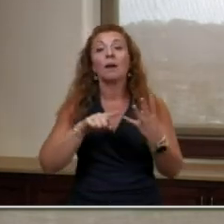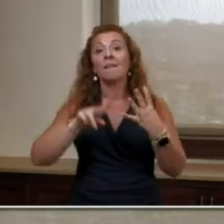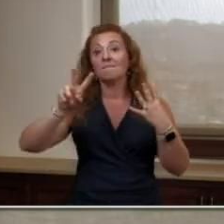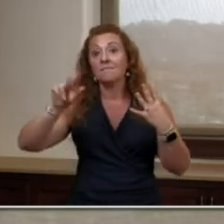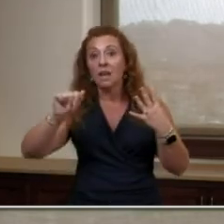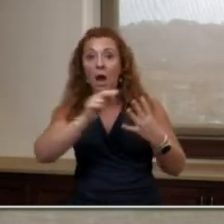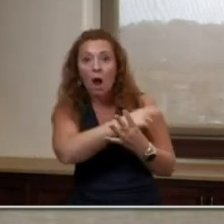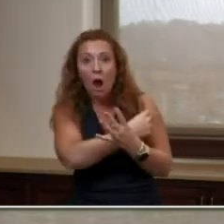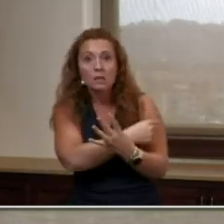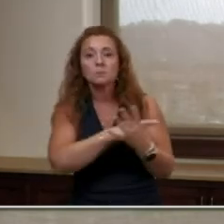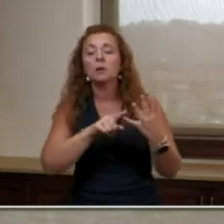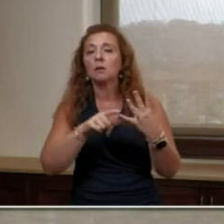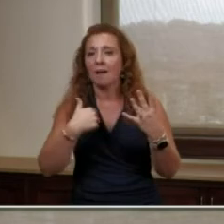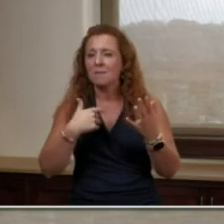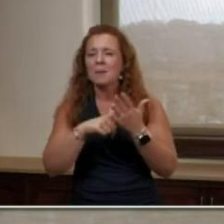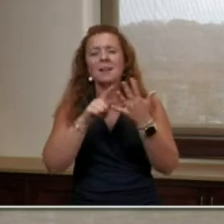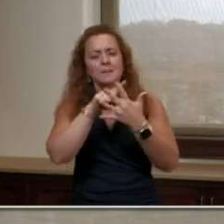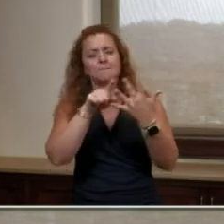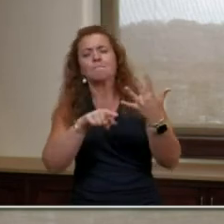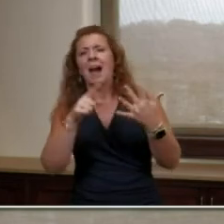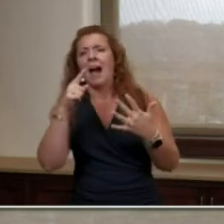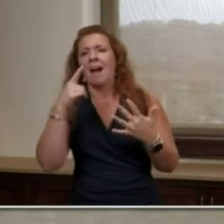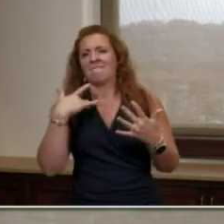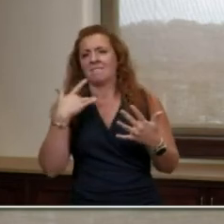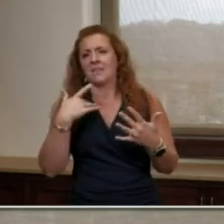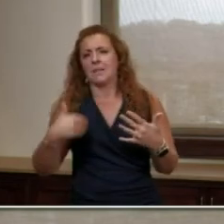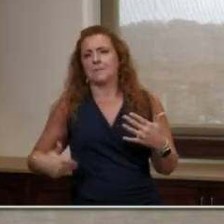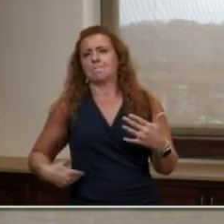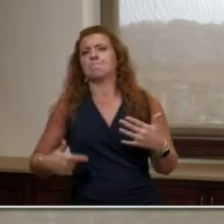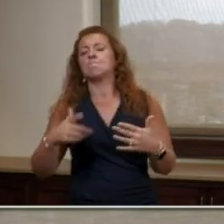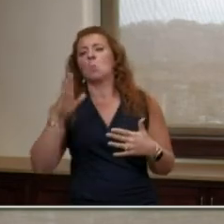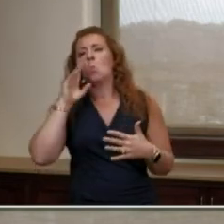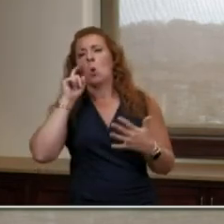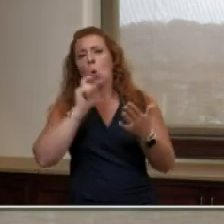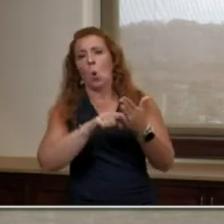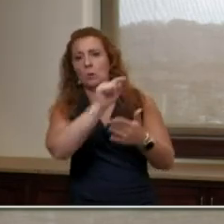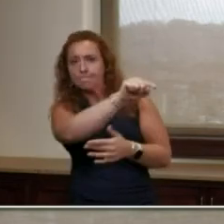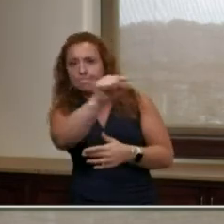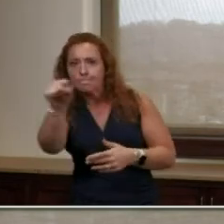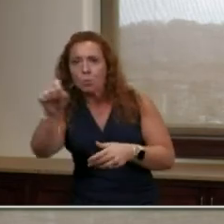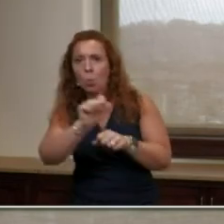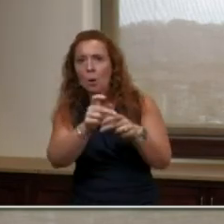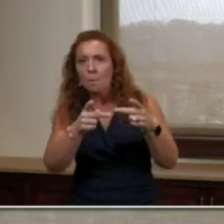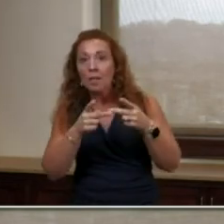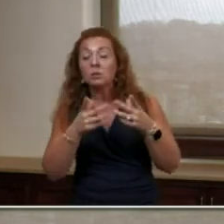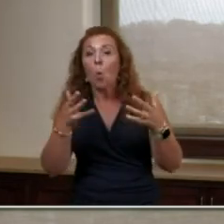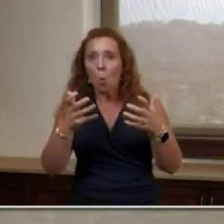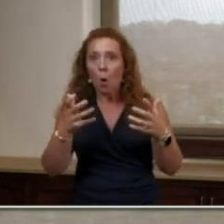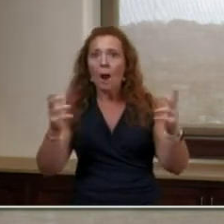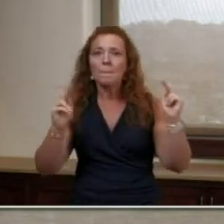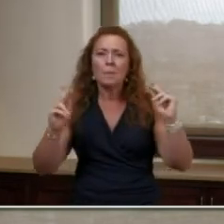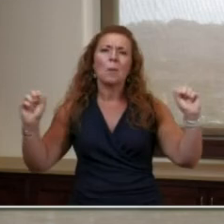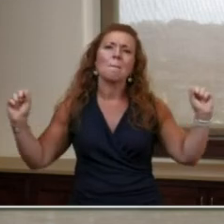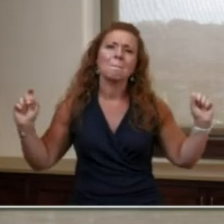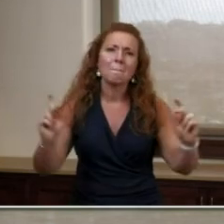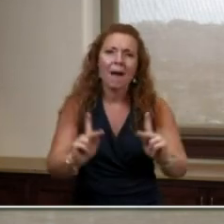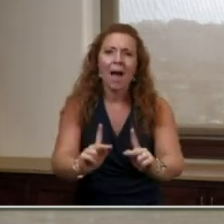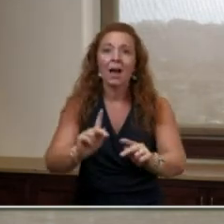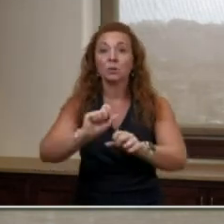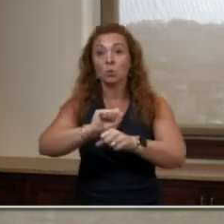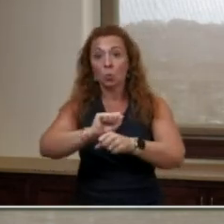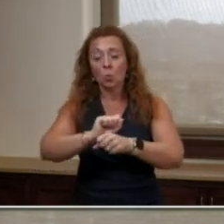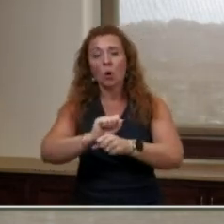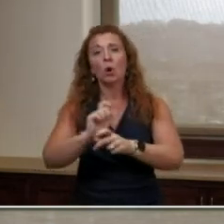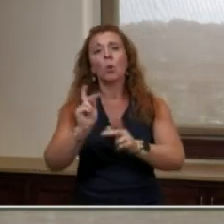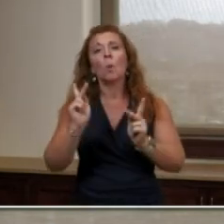out with mandates. So I think you're going to see more and more workplaces that want to be able to work, want to have their folks